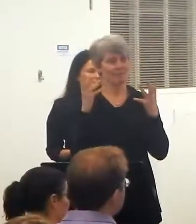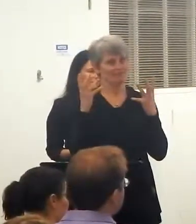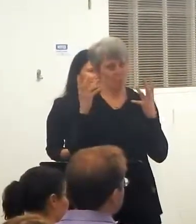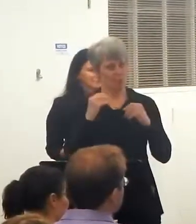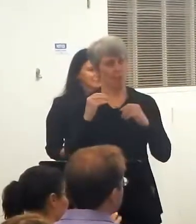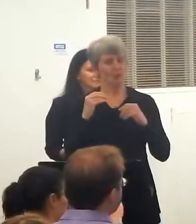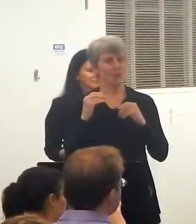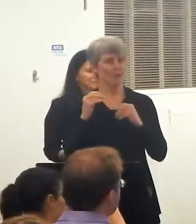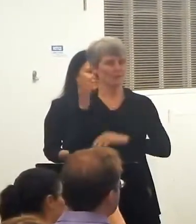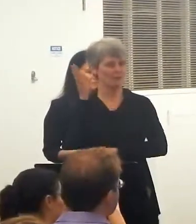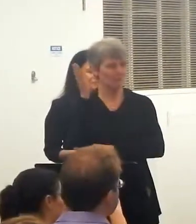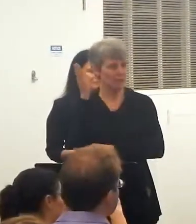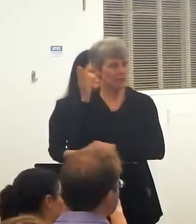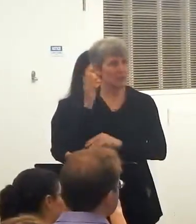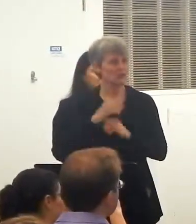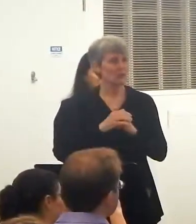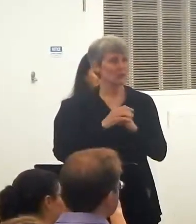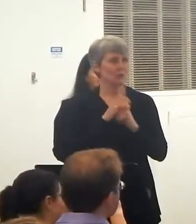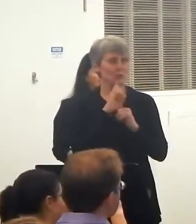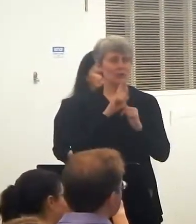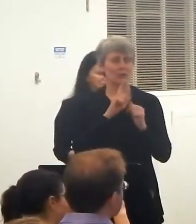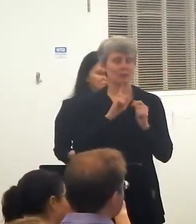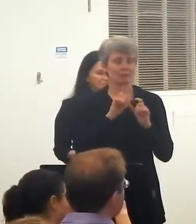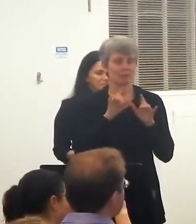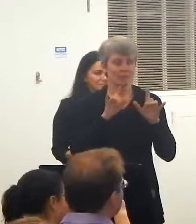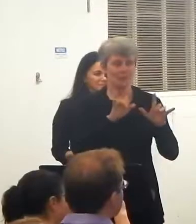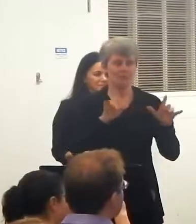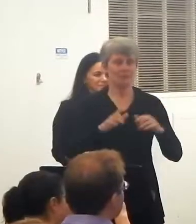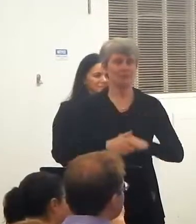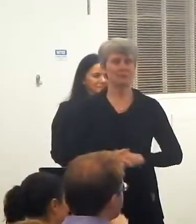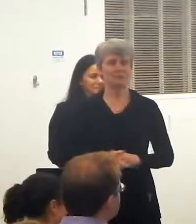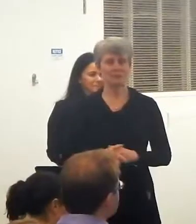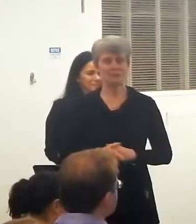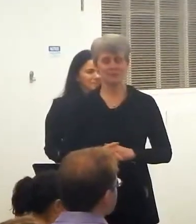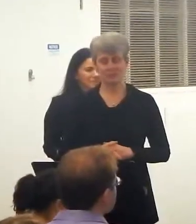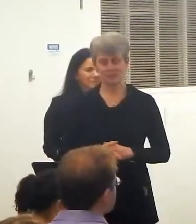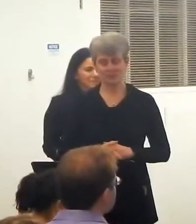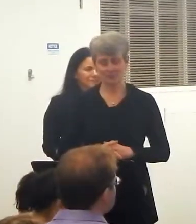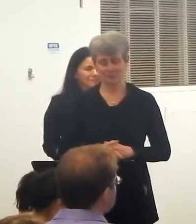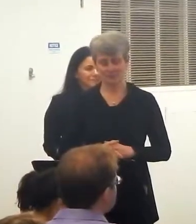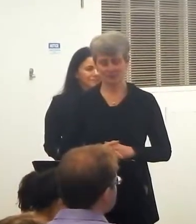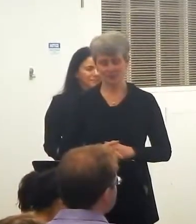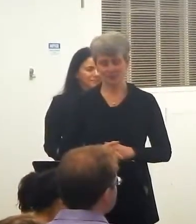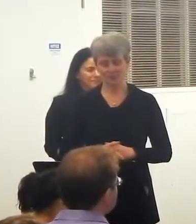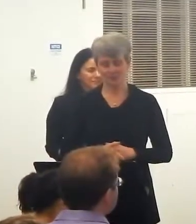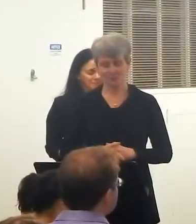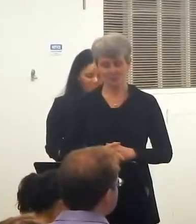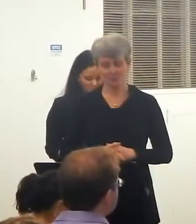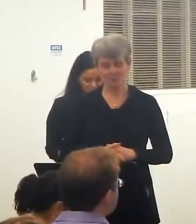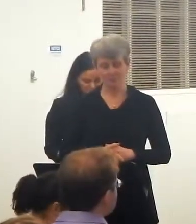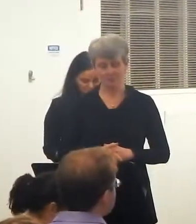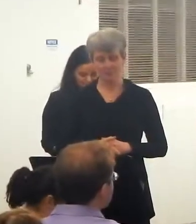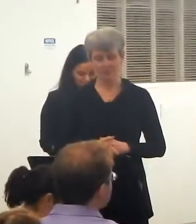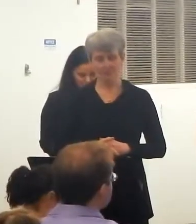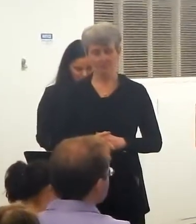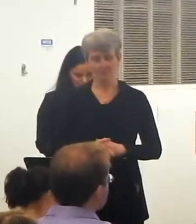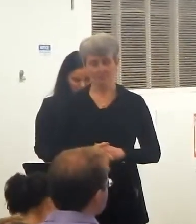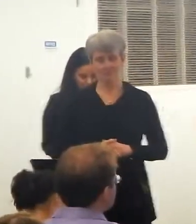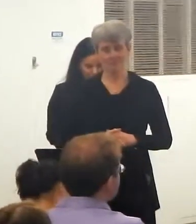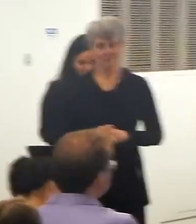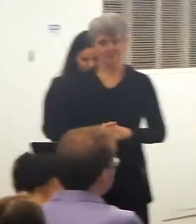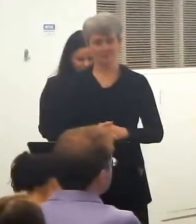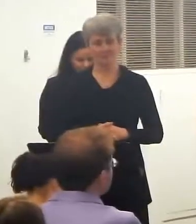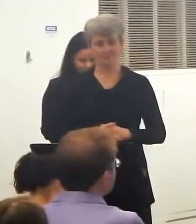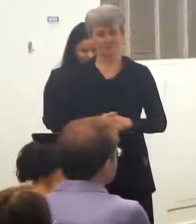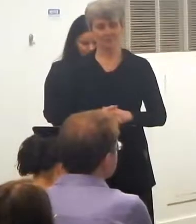lovely speech. And I just love you so much, so thank you. When I think about all the